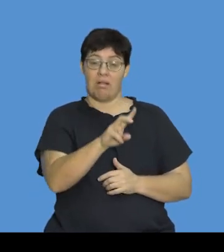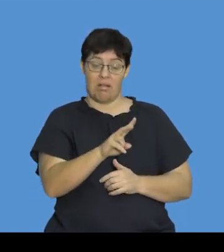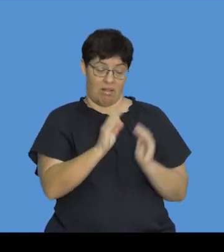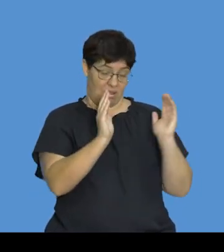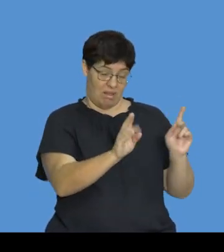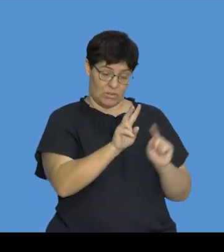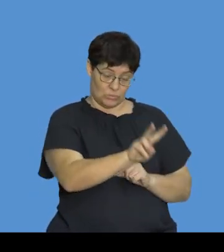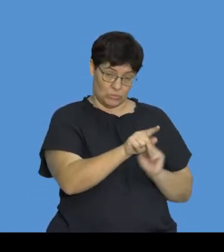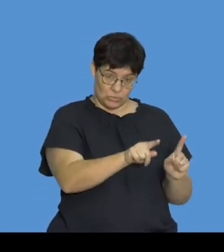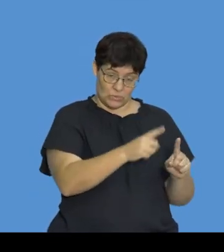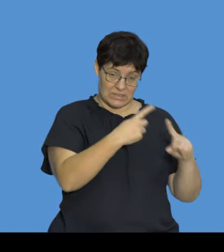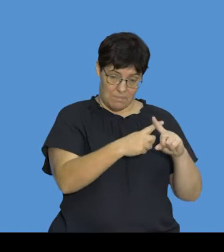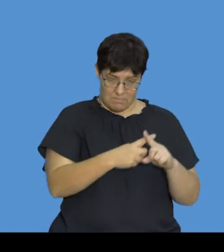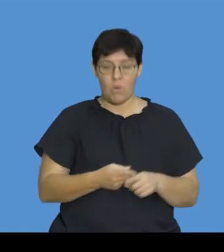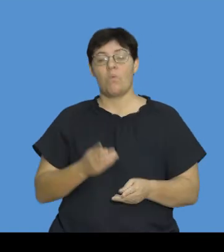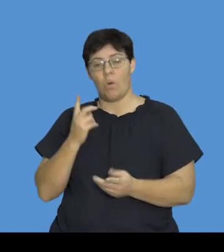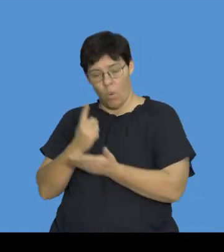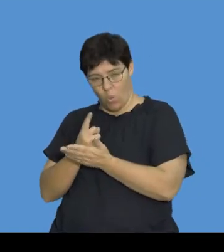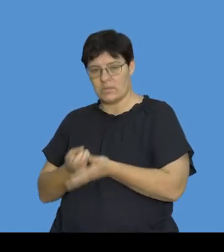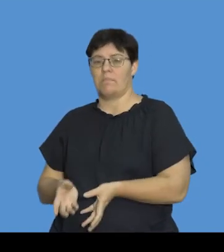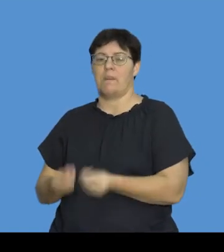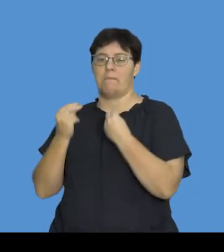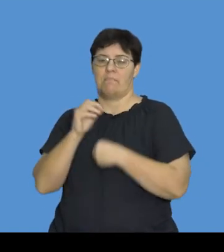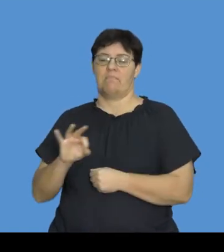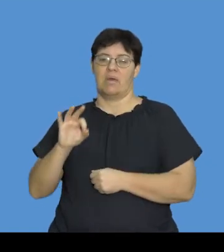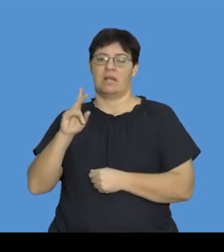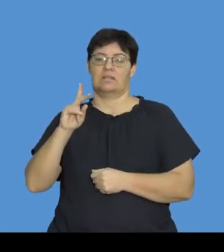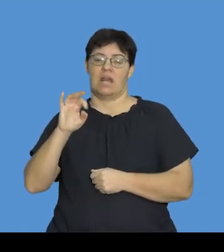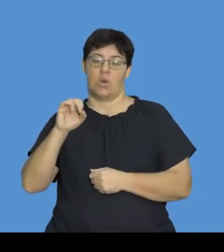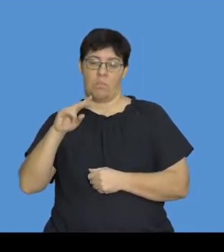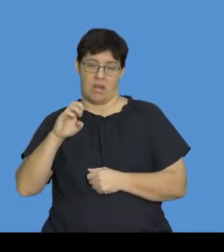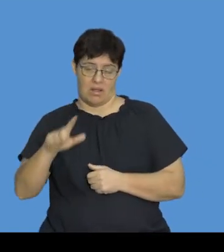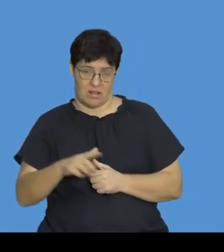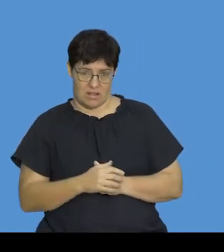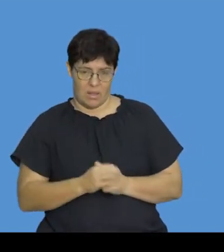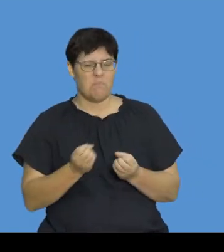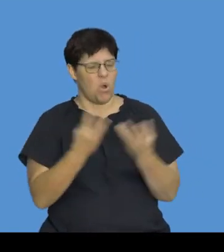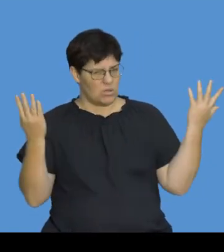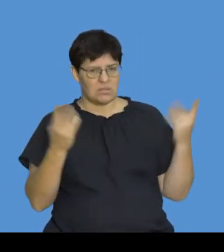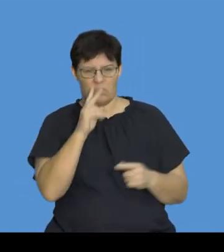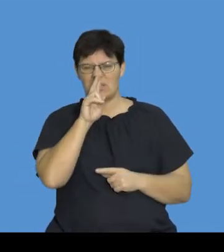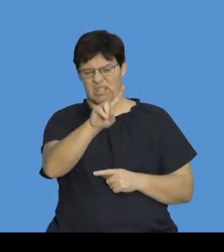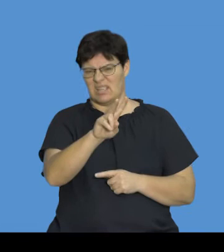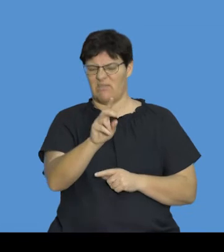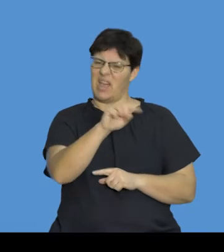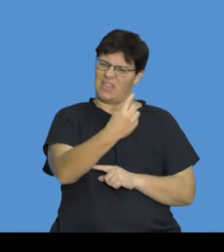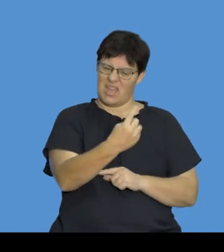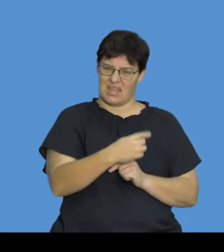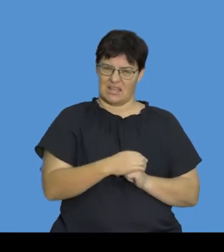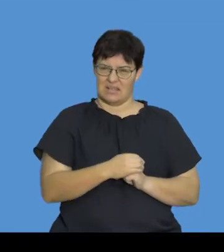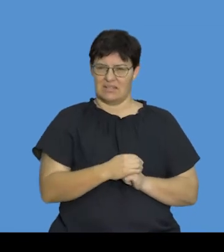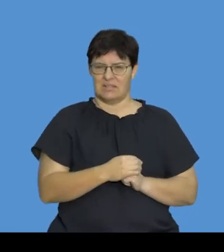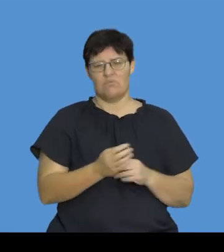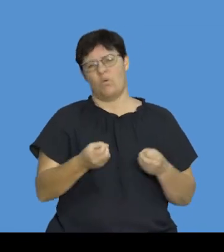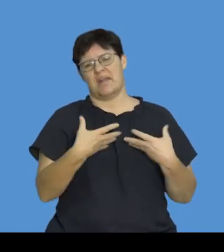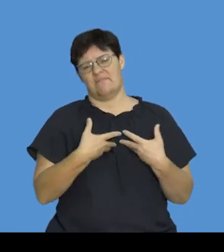multiplying, they will forever give me a trinomial. Most of the time. At times you saw with the other one, it does